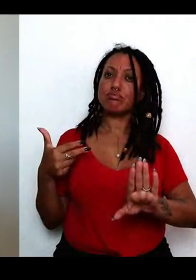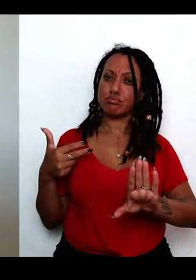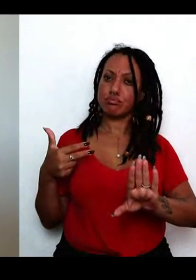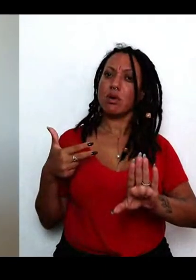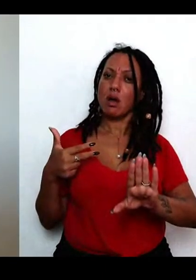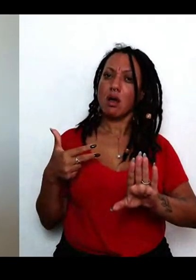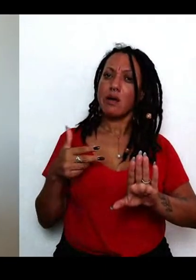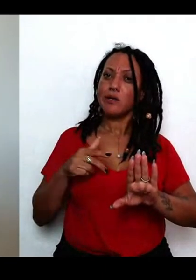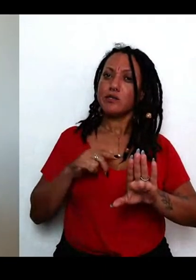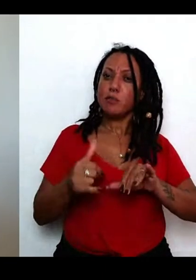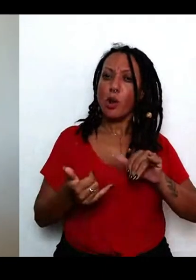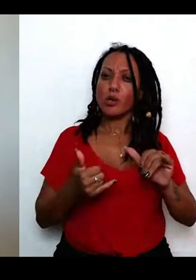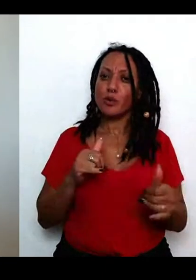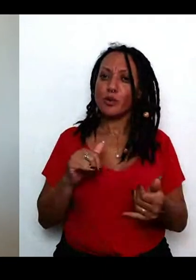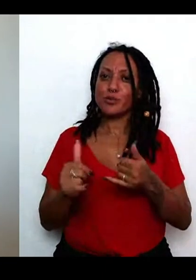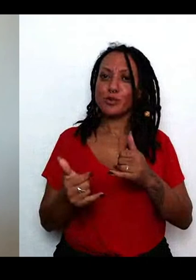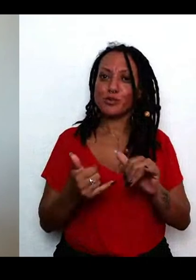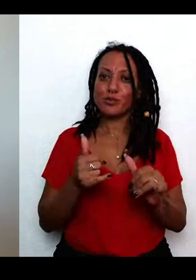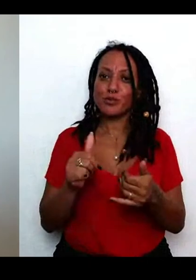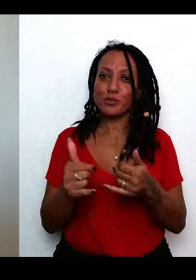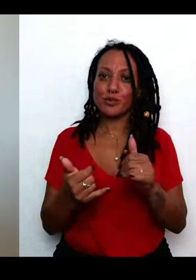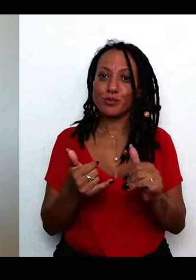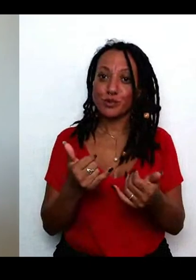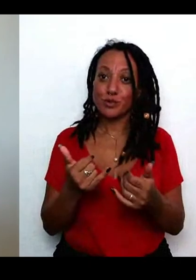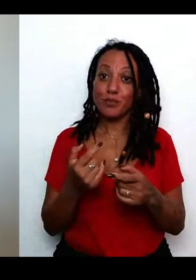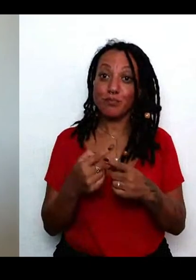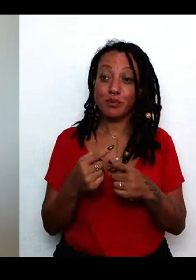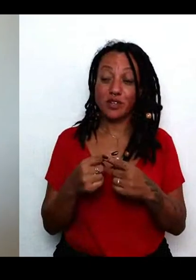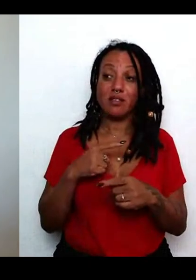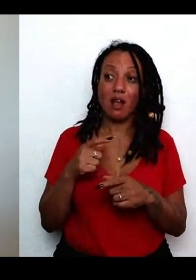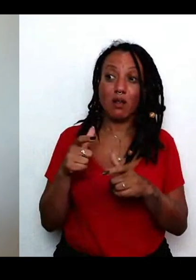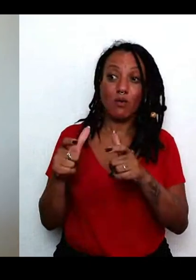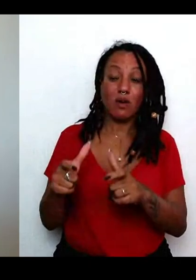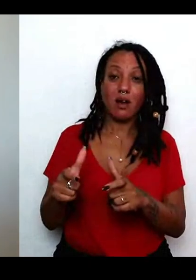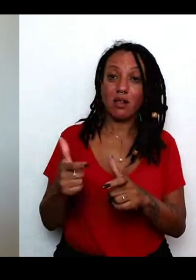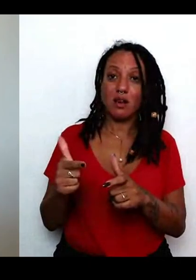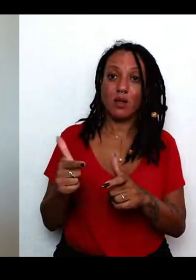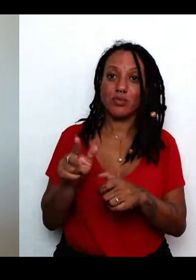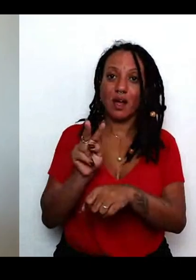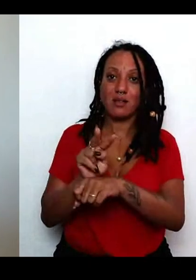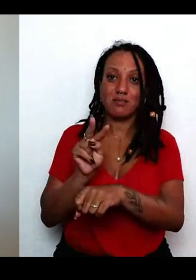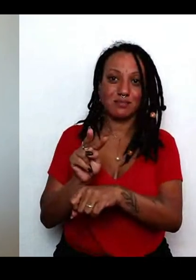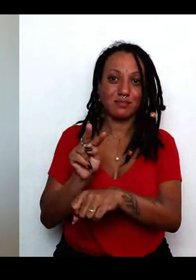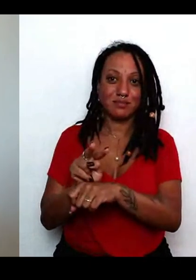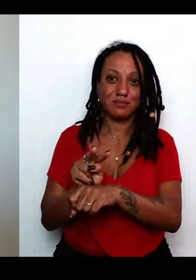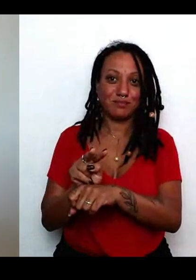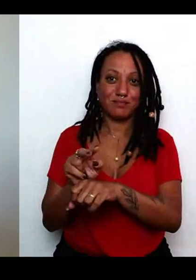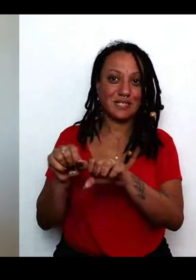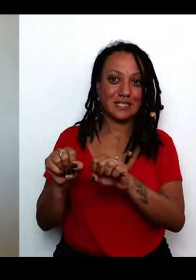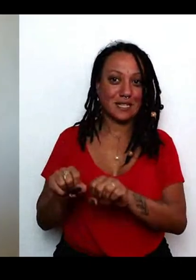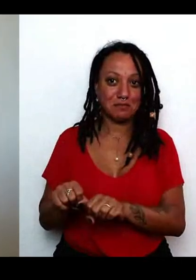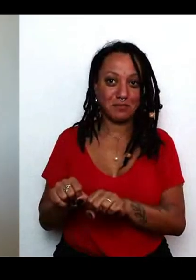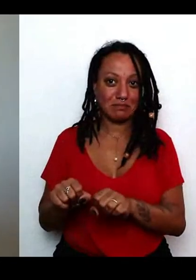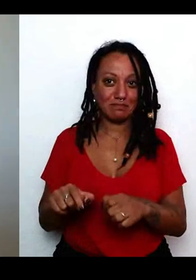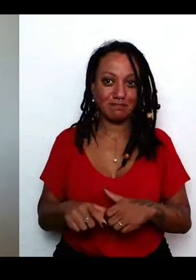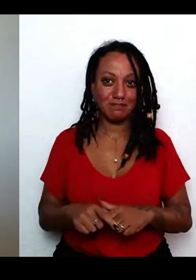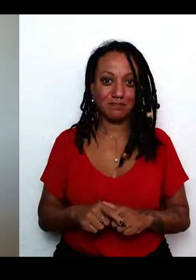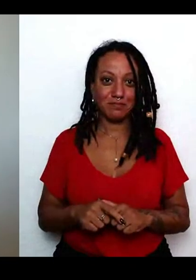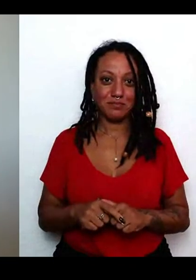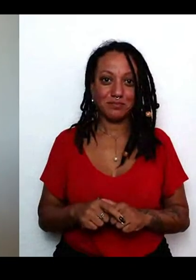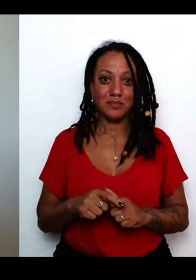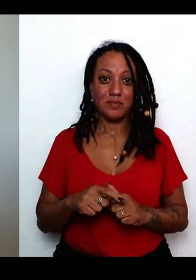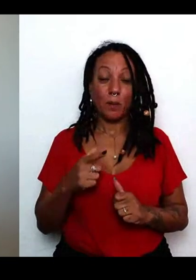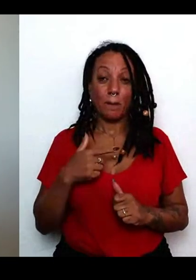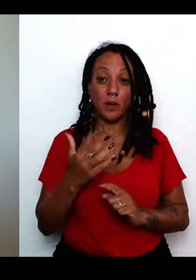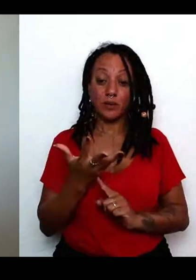systems of protection and so when I speak about and in the presentation through the work of artists look at